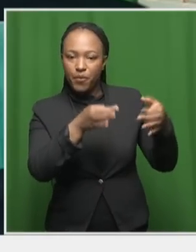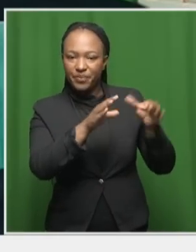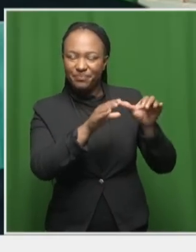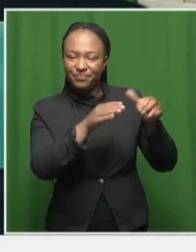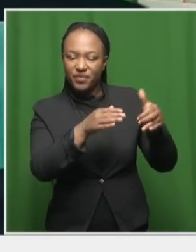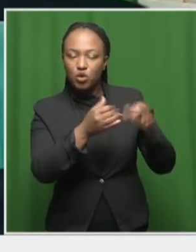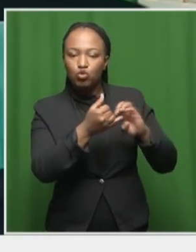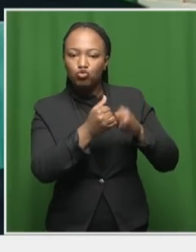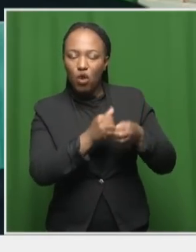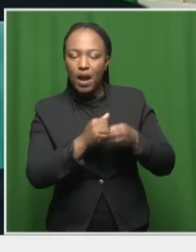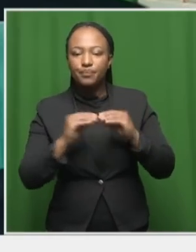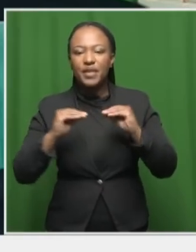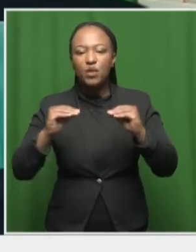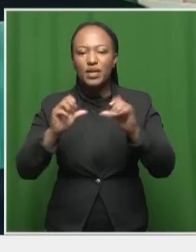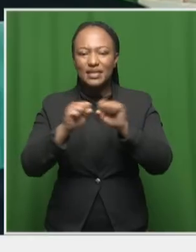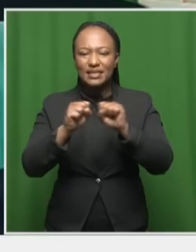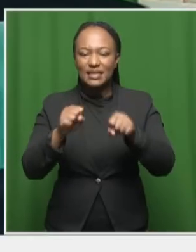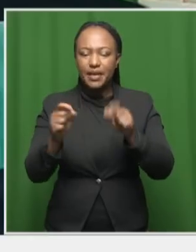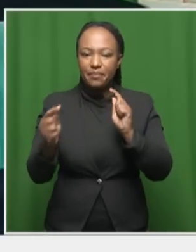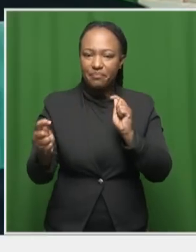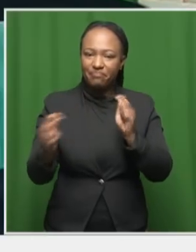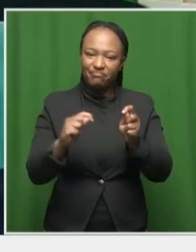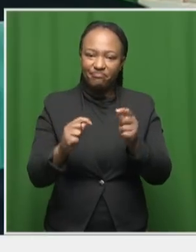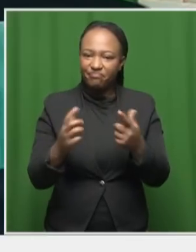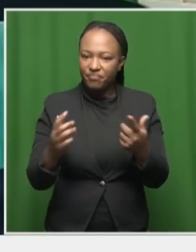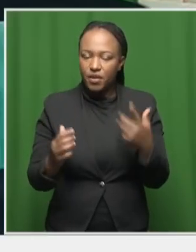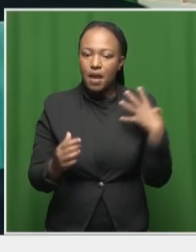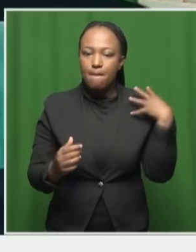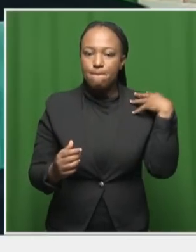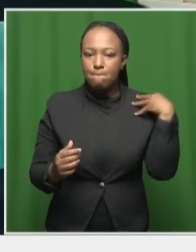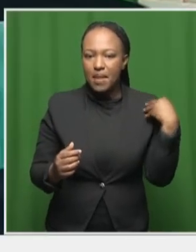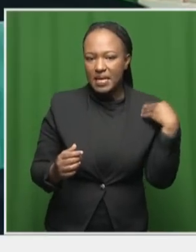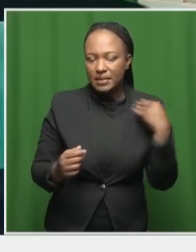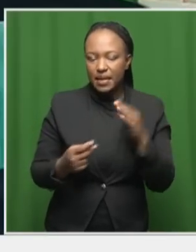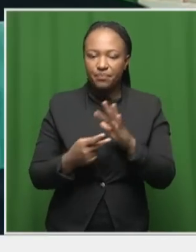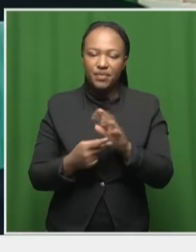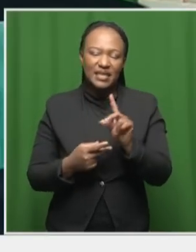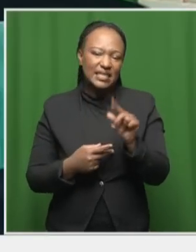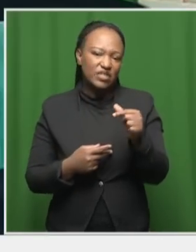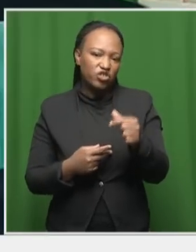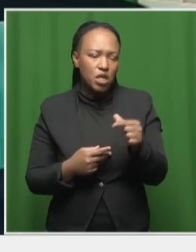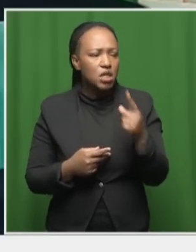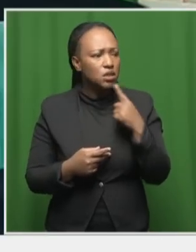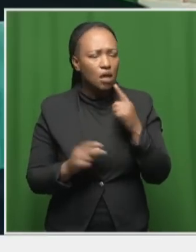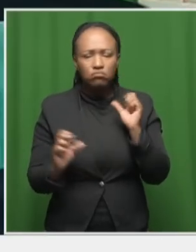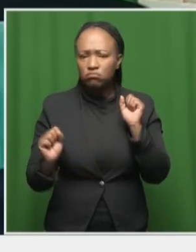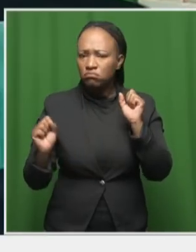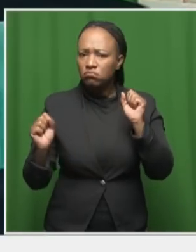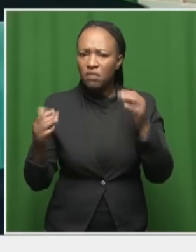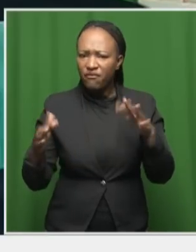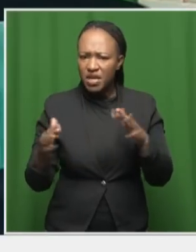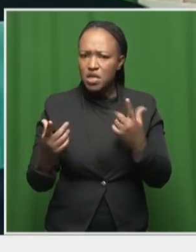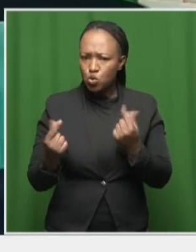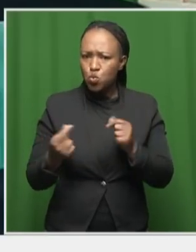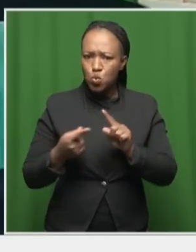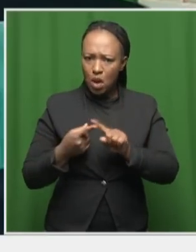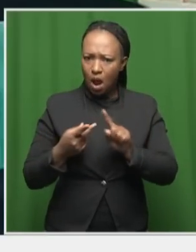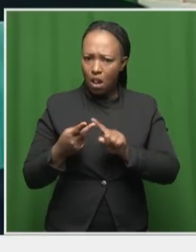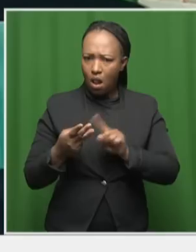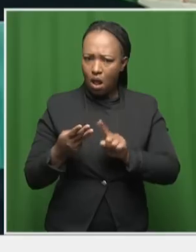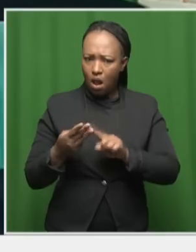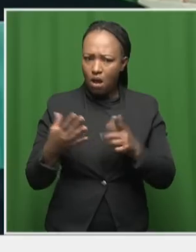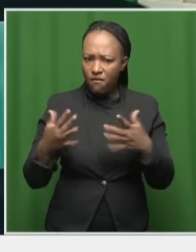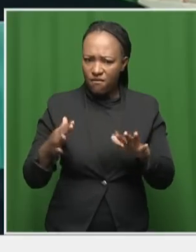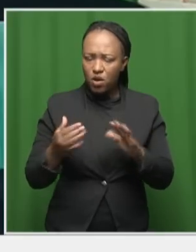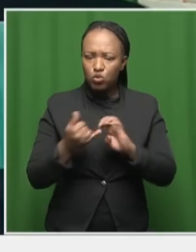education system. So you mentioned that the minister and the DG will talk about the things that they did put in place, the mitigating factors that they did put in place